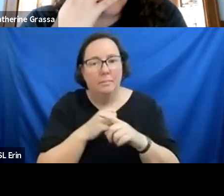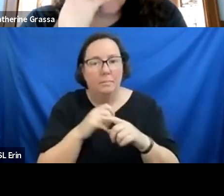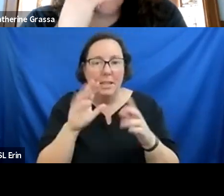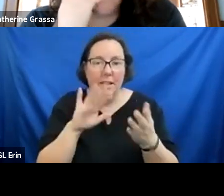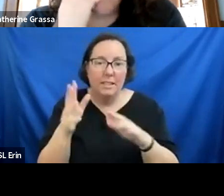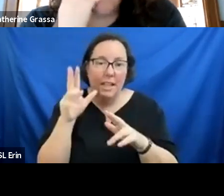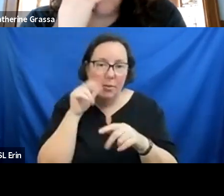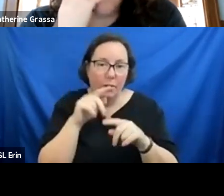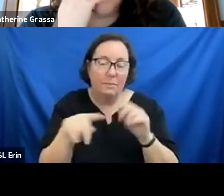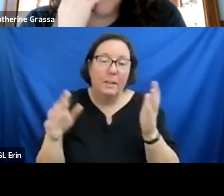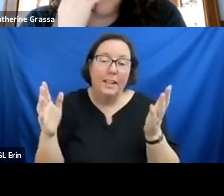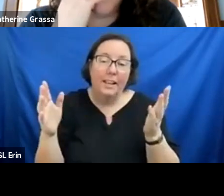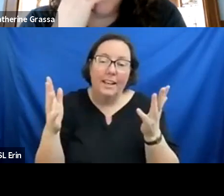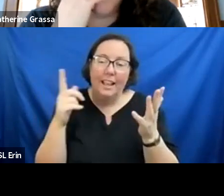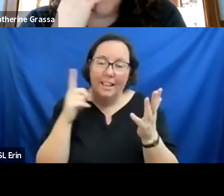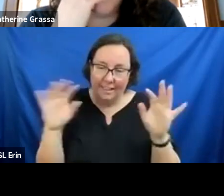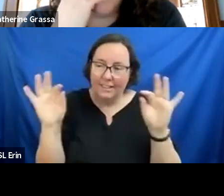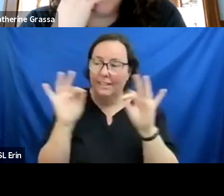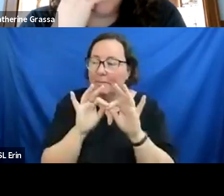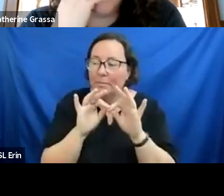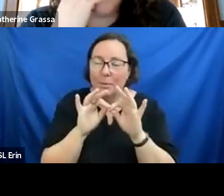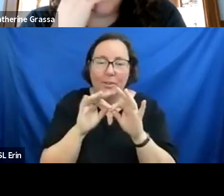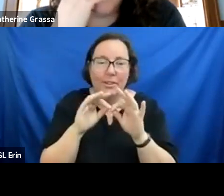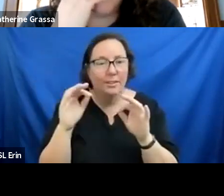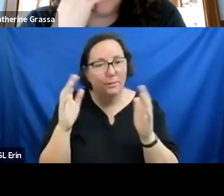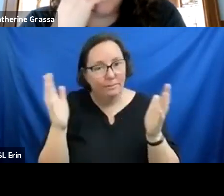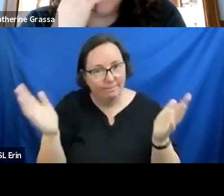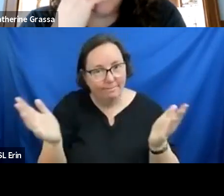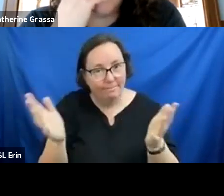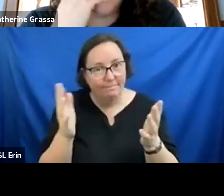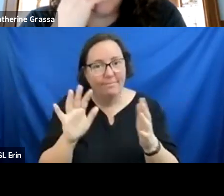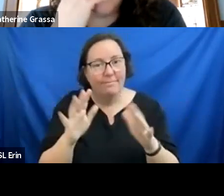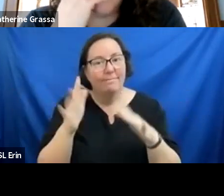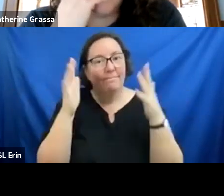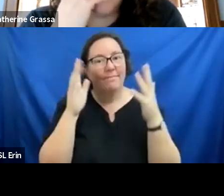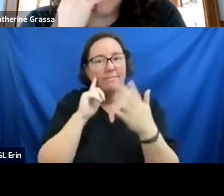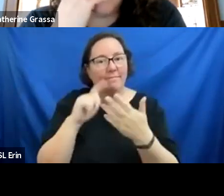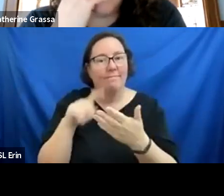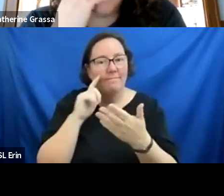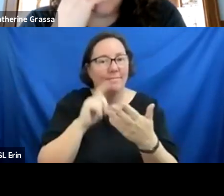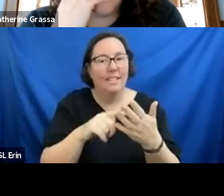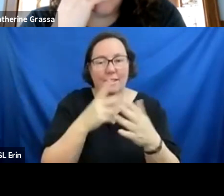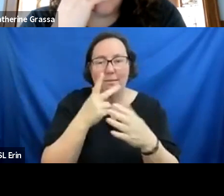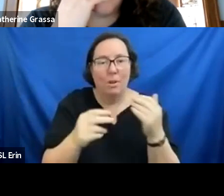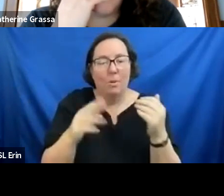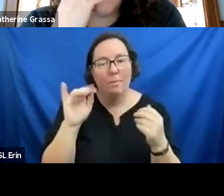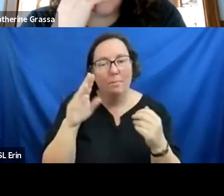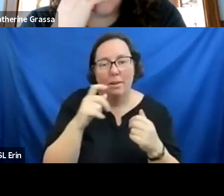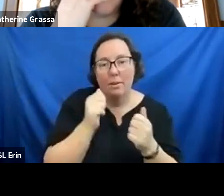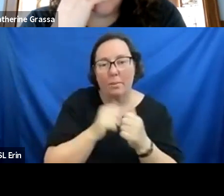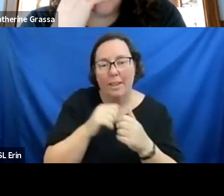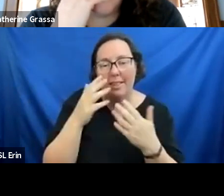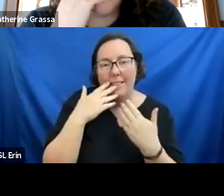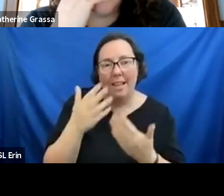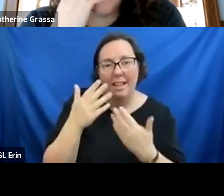But I think it is important, you know, to just shower both Monicas with our thanks